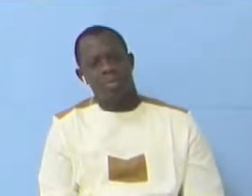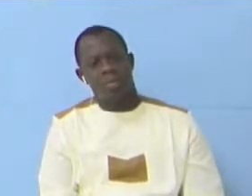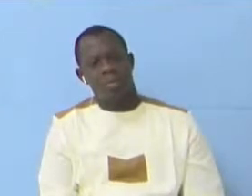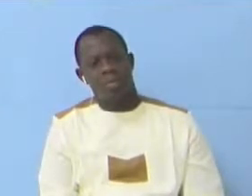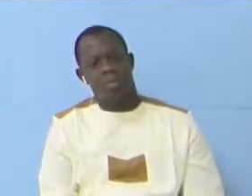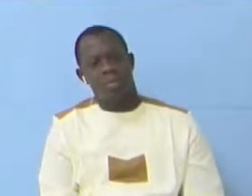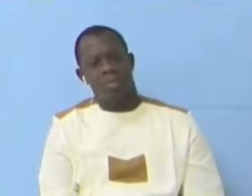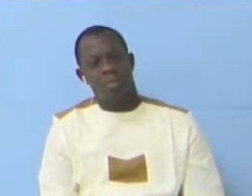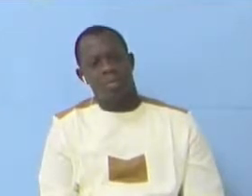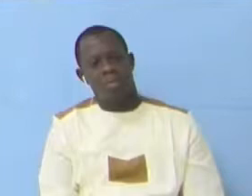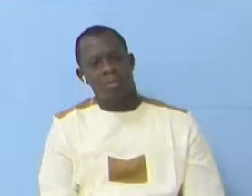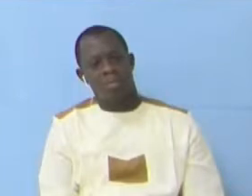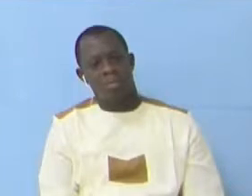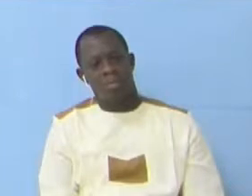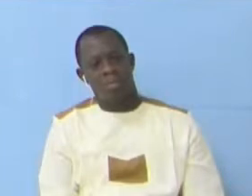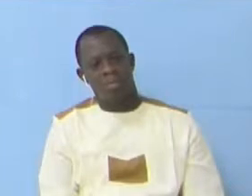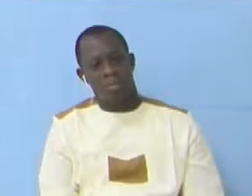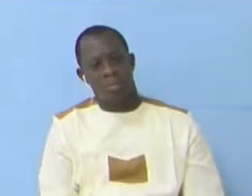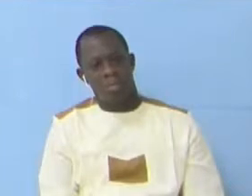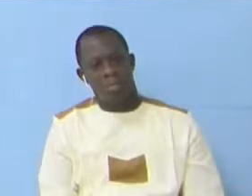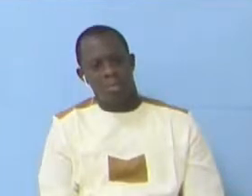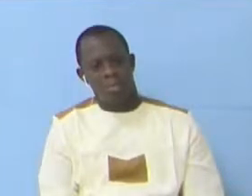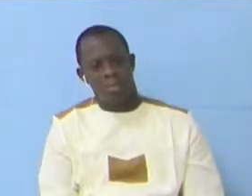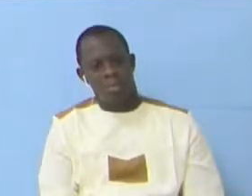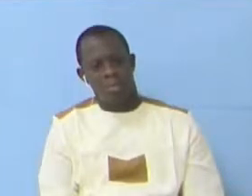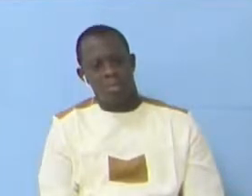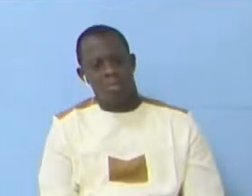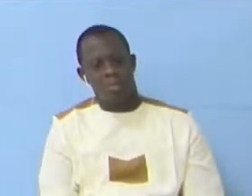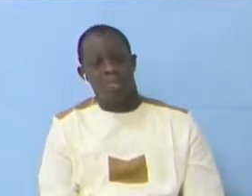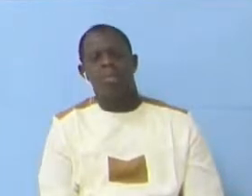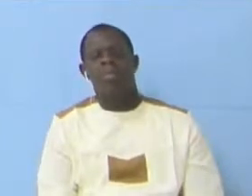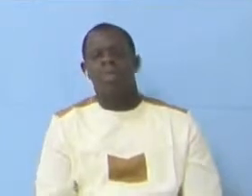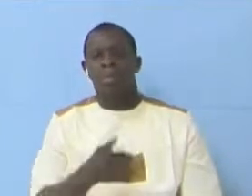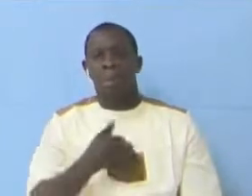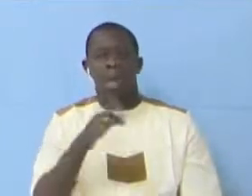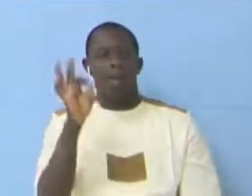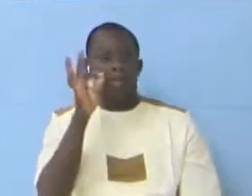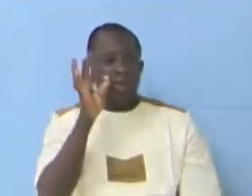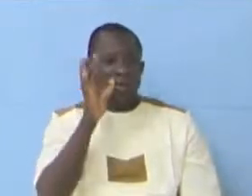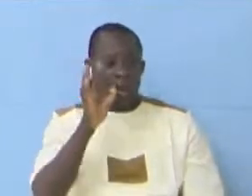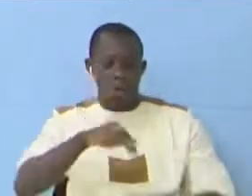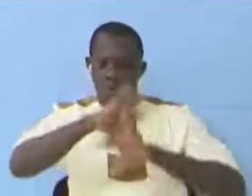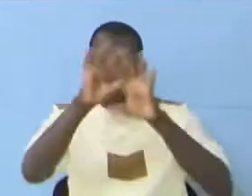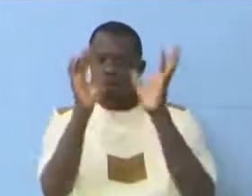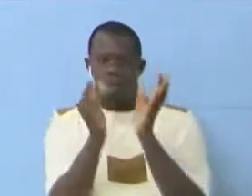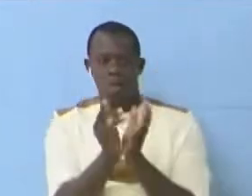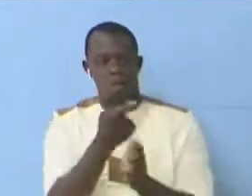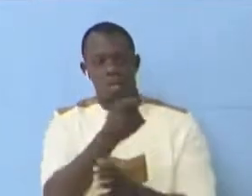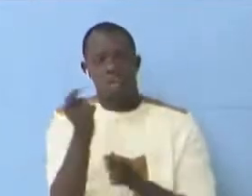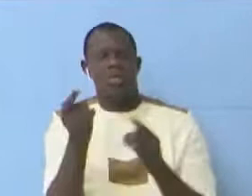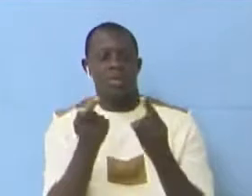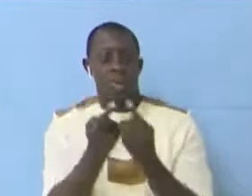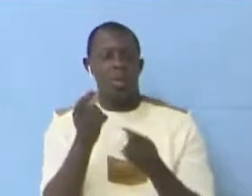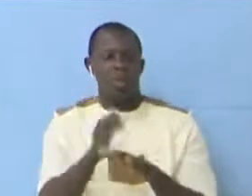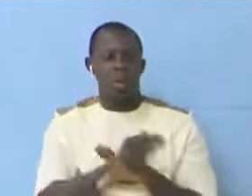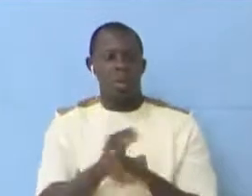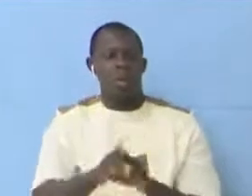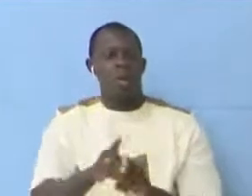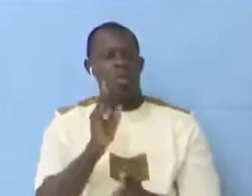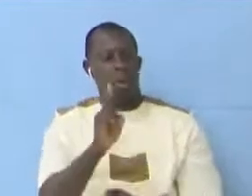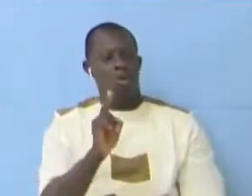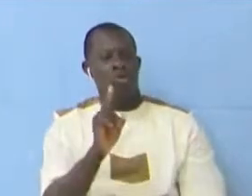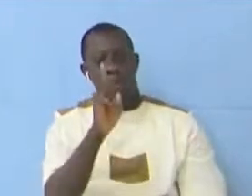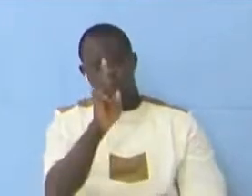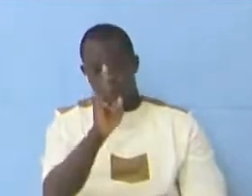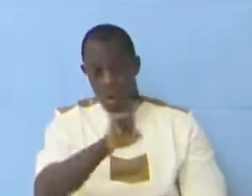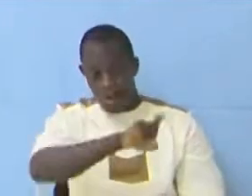Ak lan moo taxoon ma dem Germany. Ak lan moo taxoon ma dem Germany. I answered all this. Ma tontu laajte yépp. But one question